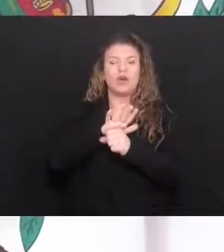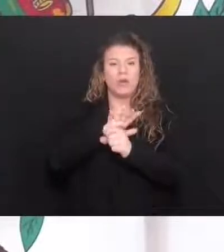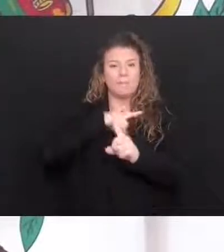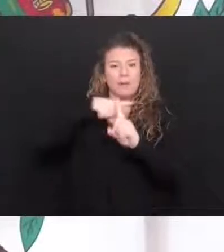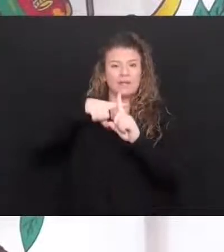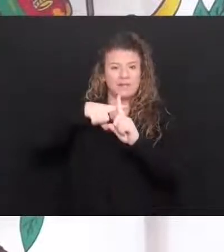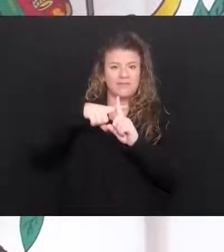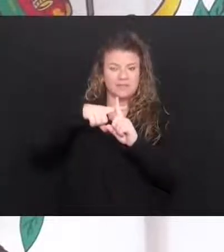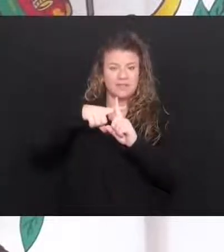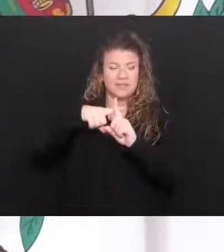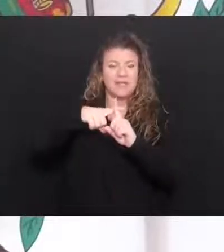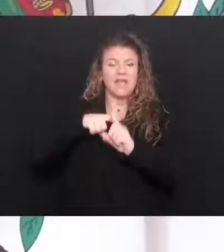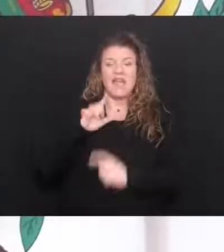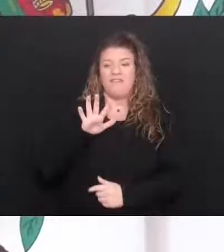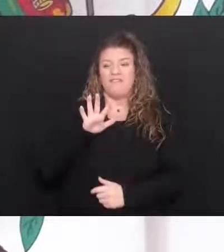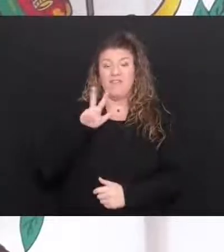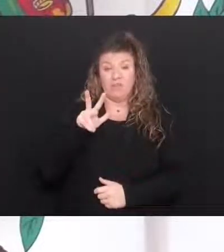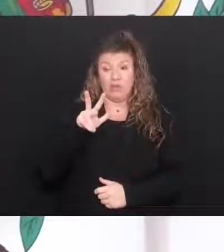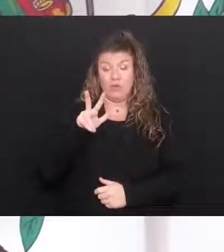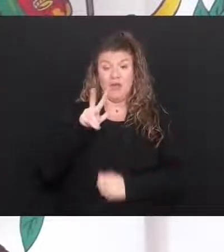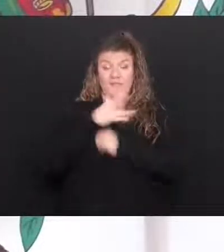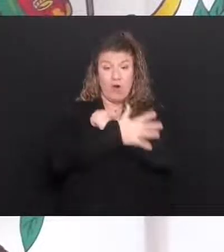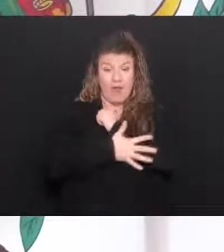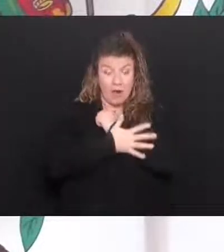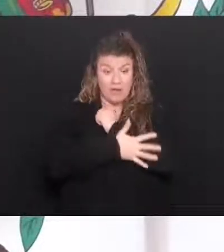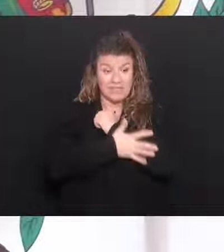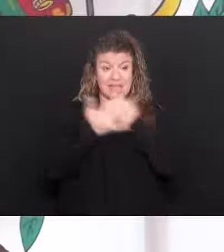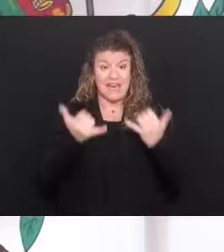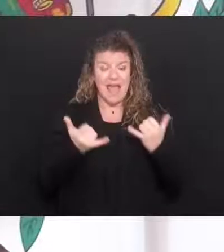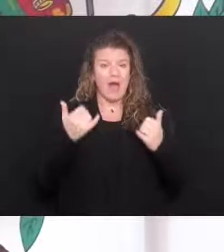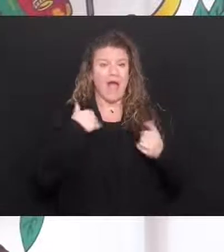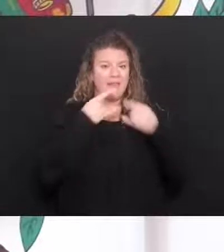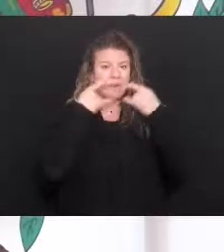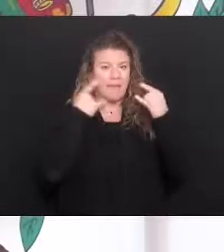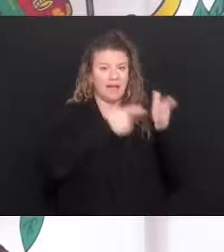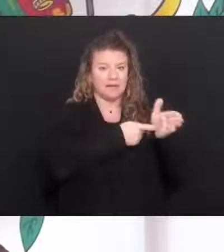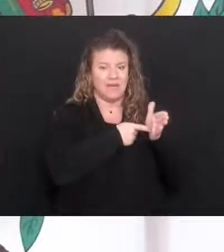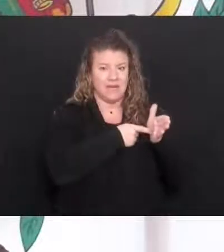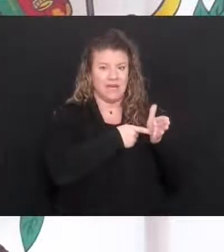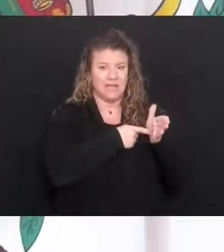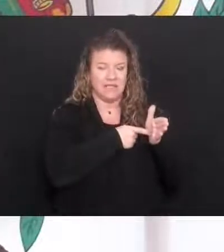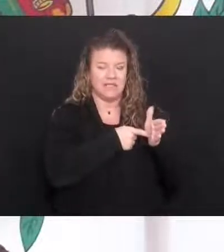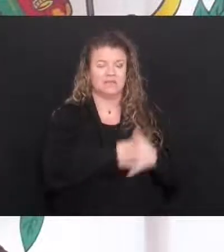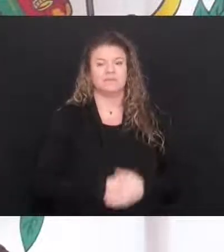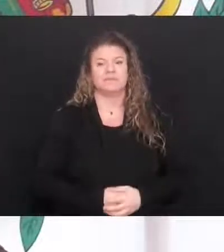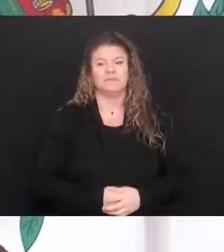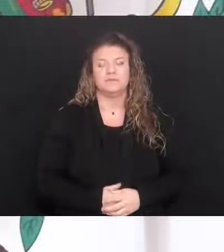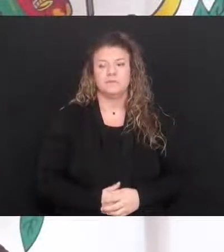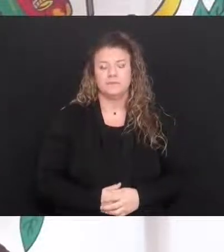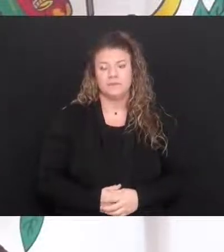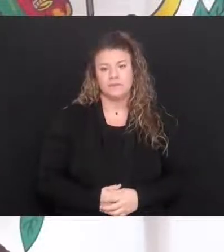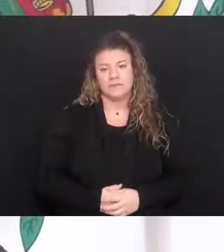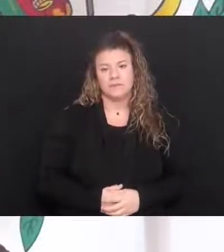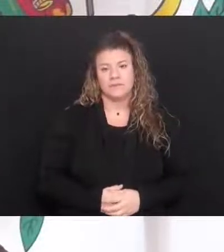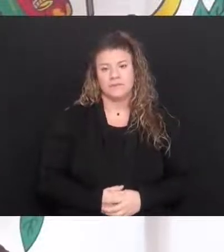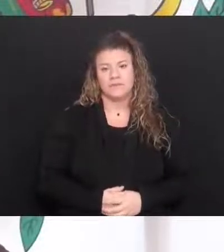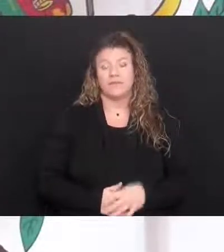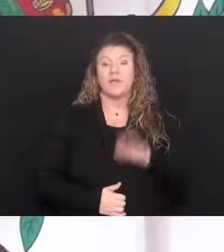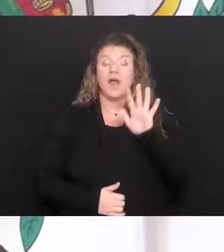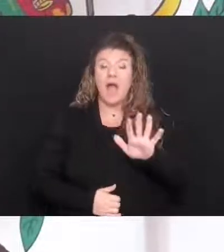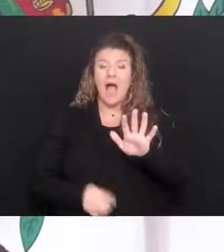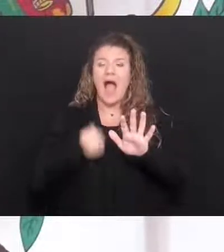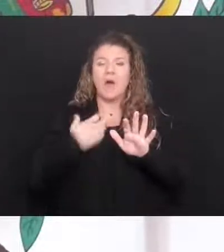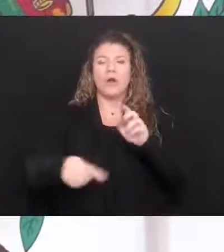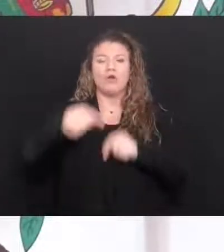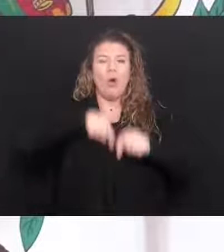cases, and 53 of our counties, you know, have a mask mandate. Now, I want to go back to one